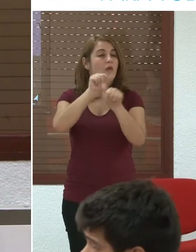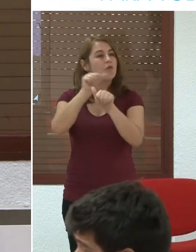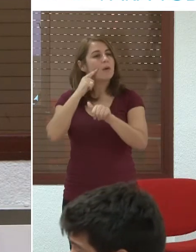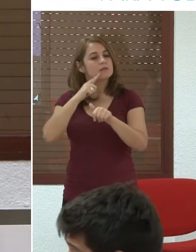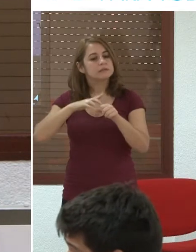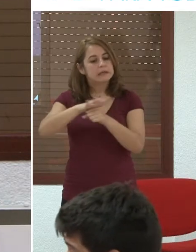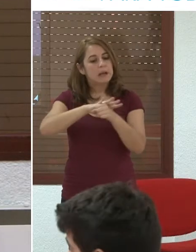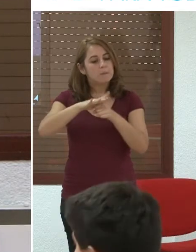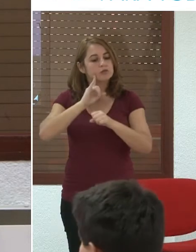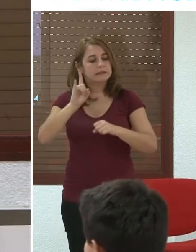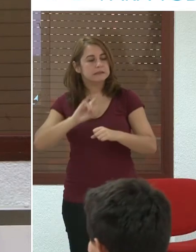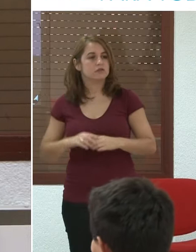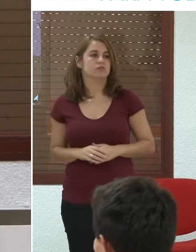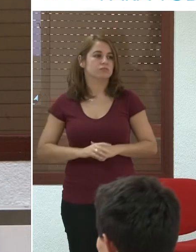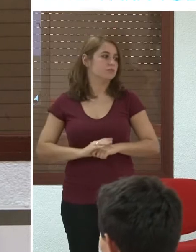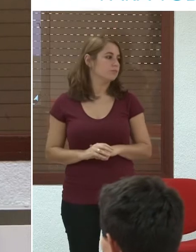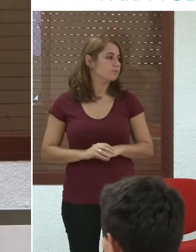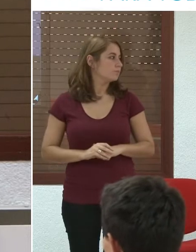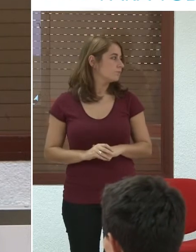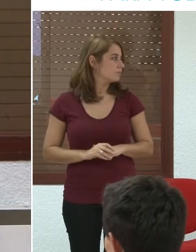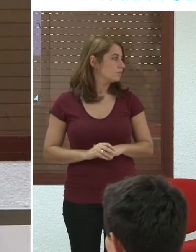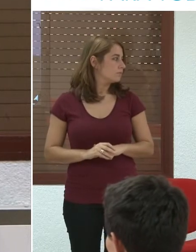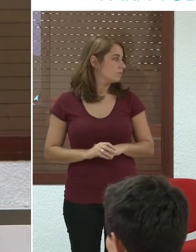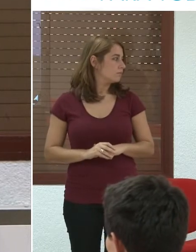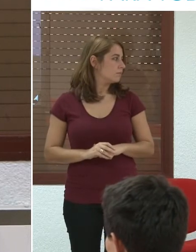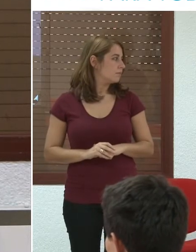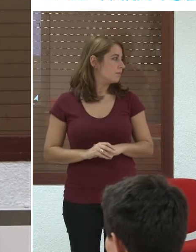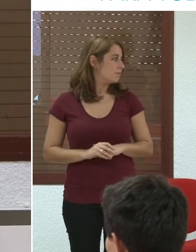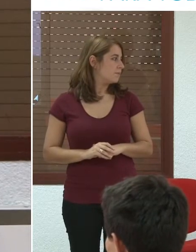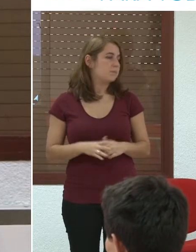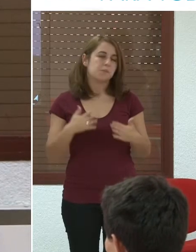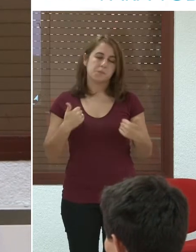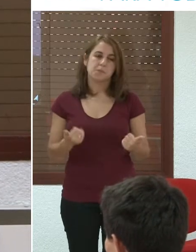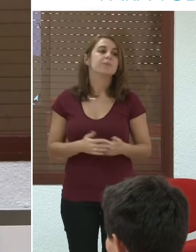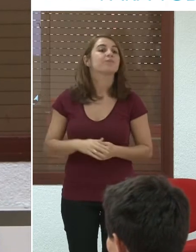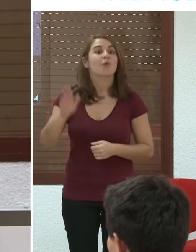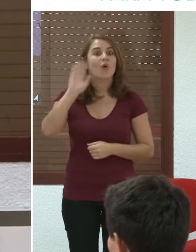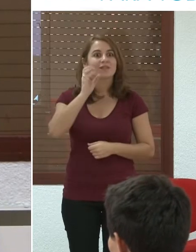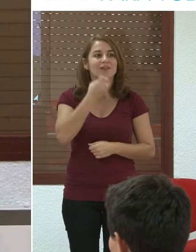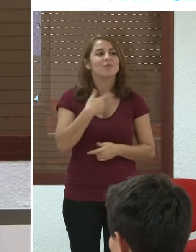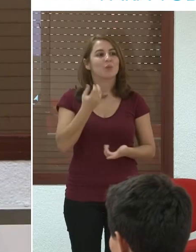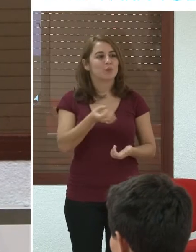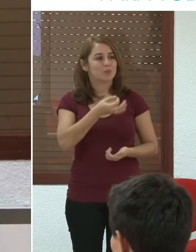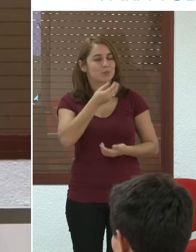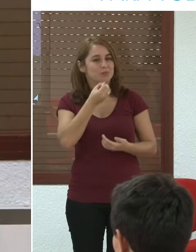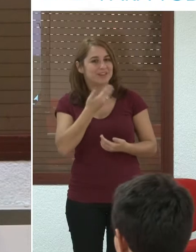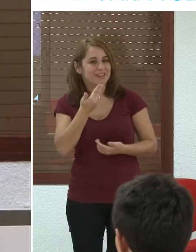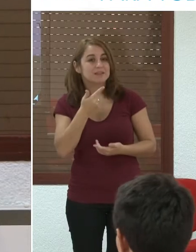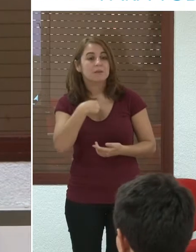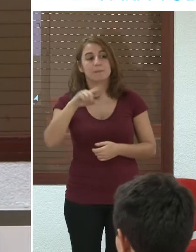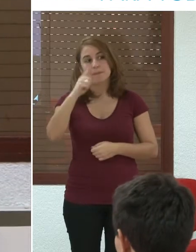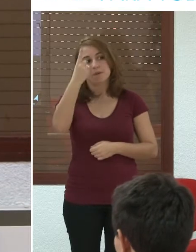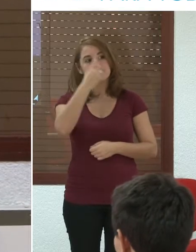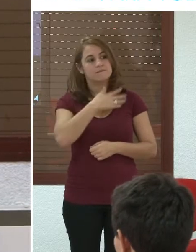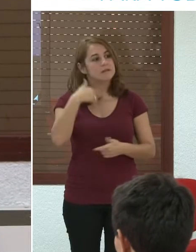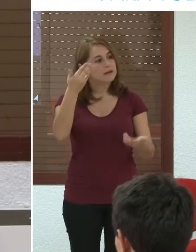Shaping Electrical Fields in Prosthetic Fields. So, whenever you like. Hello. Well, thank you very much. In the